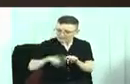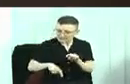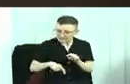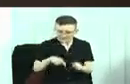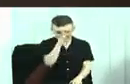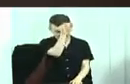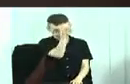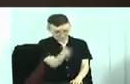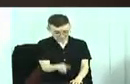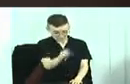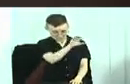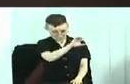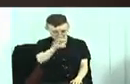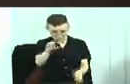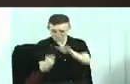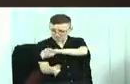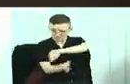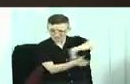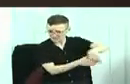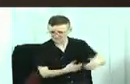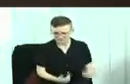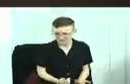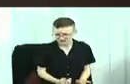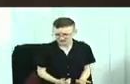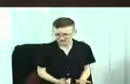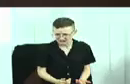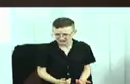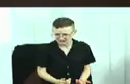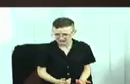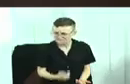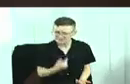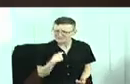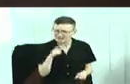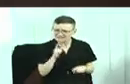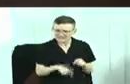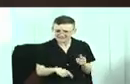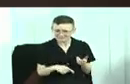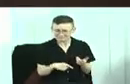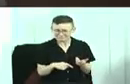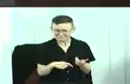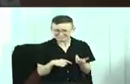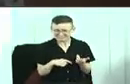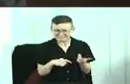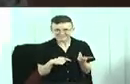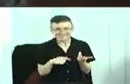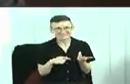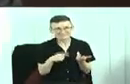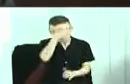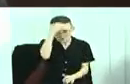cross. I can't get beyond Jesus died. And